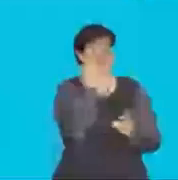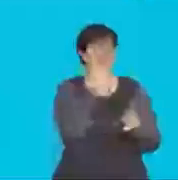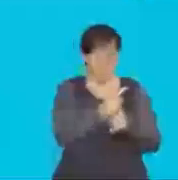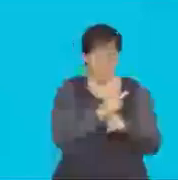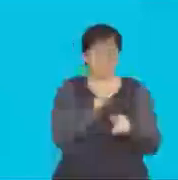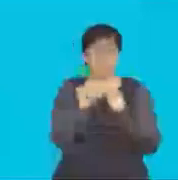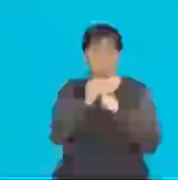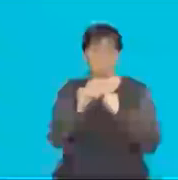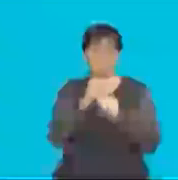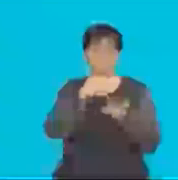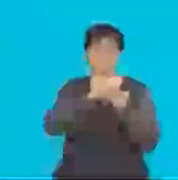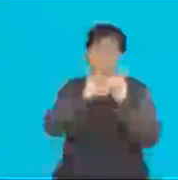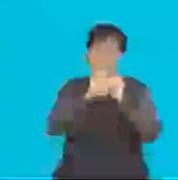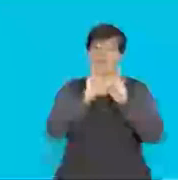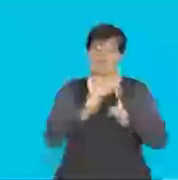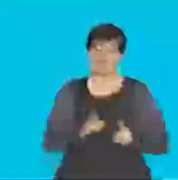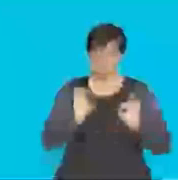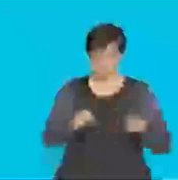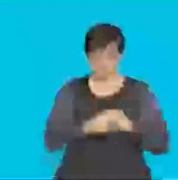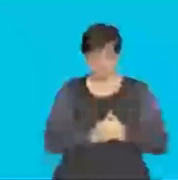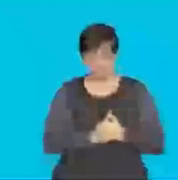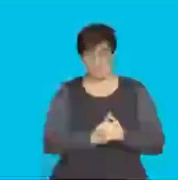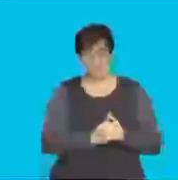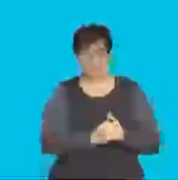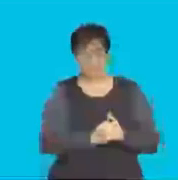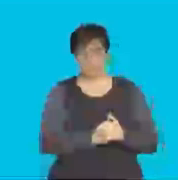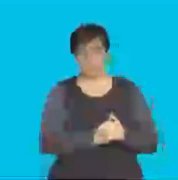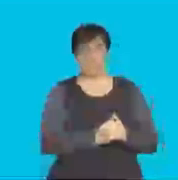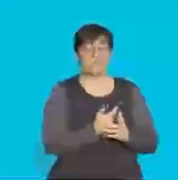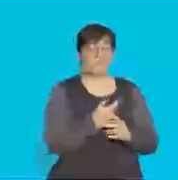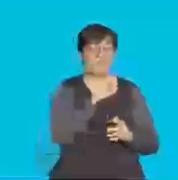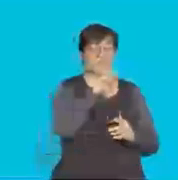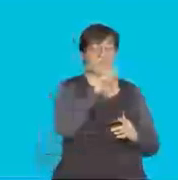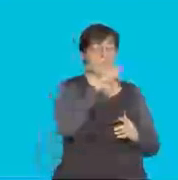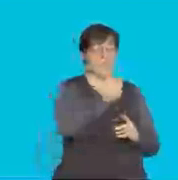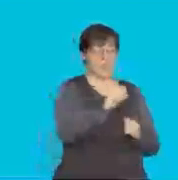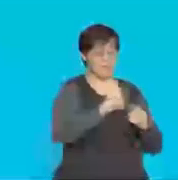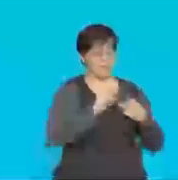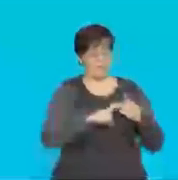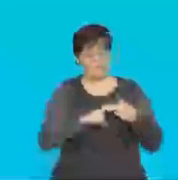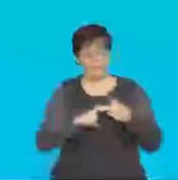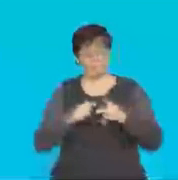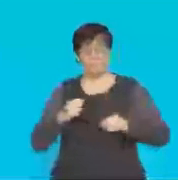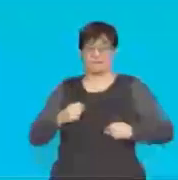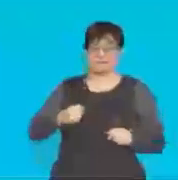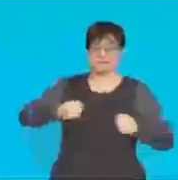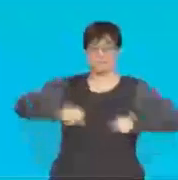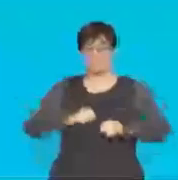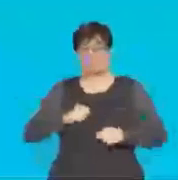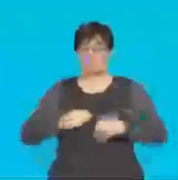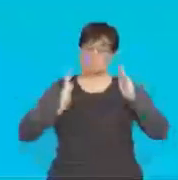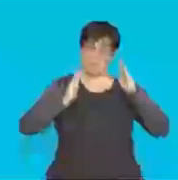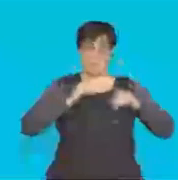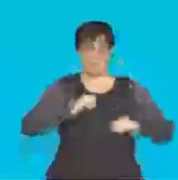come. So let's look at this. The mare and the stallion. So guys, as we just worked out, the mare is